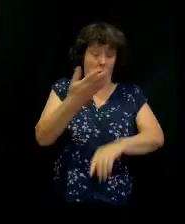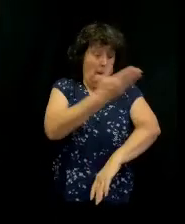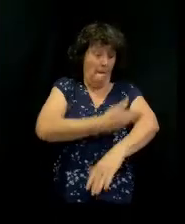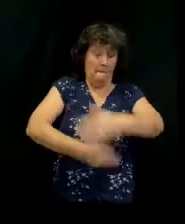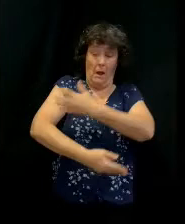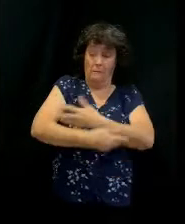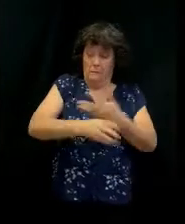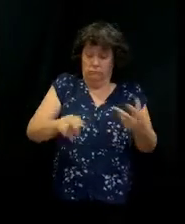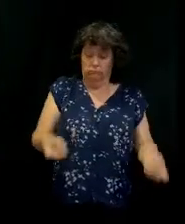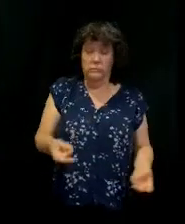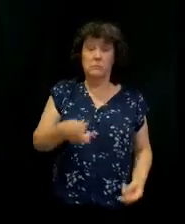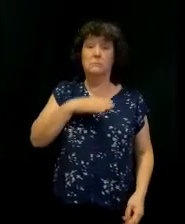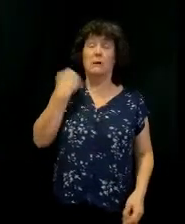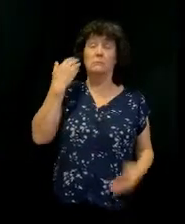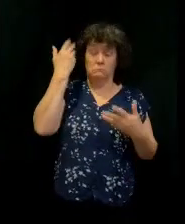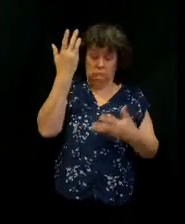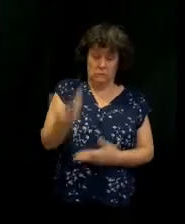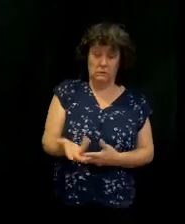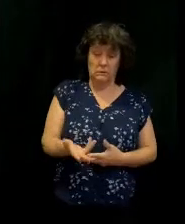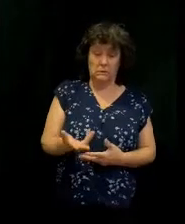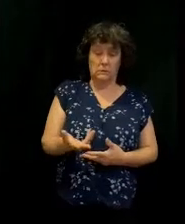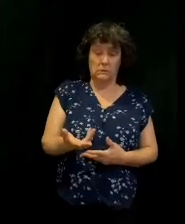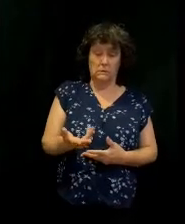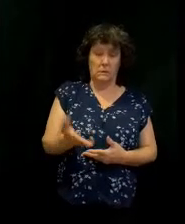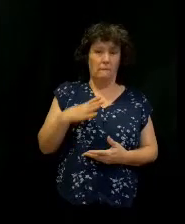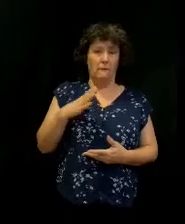we got to get this thing out of here. So they send the ark away